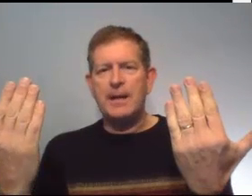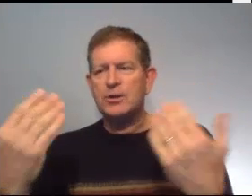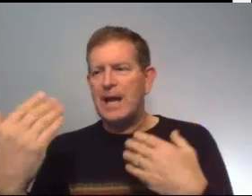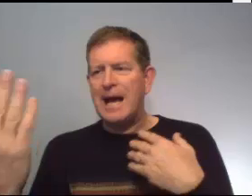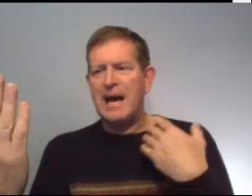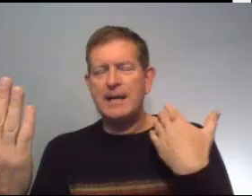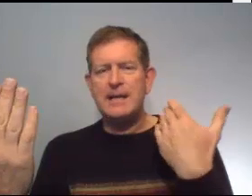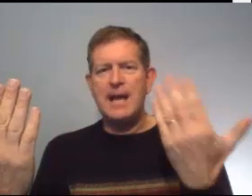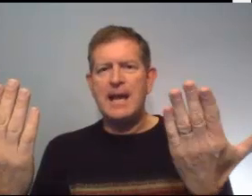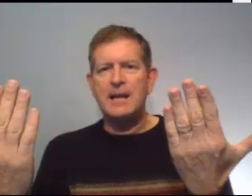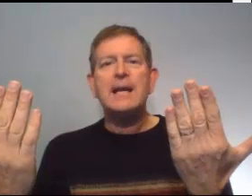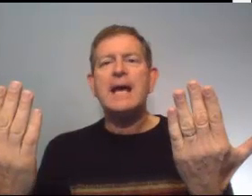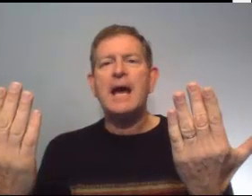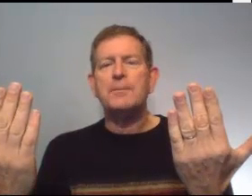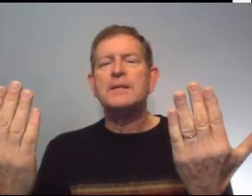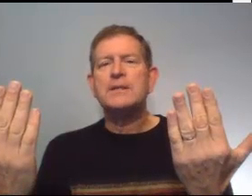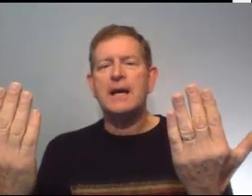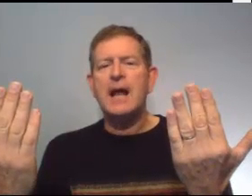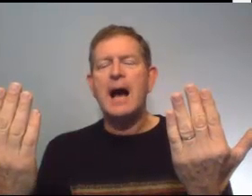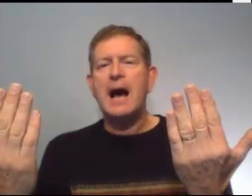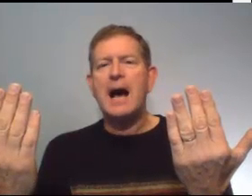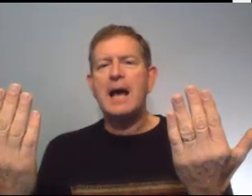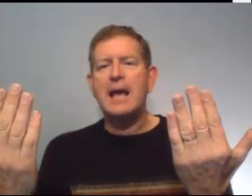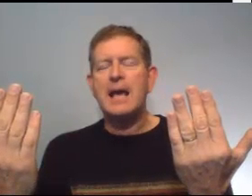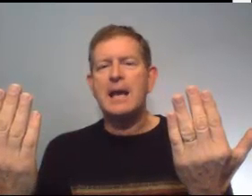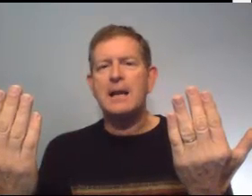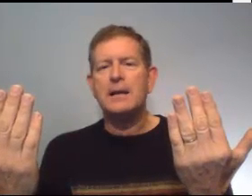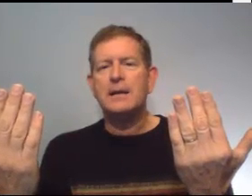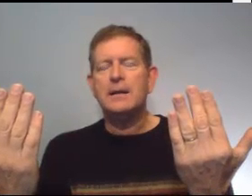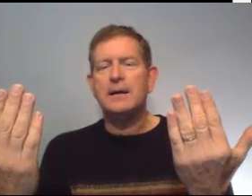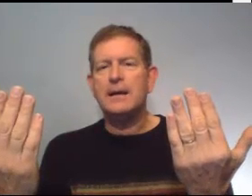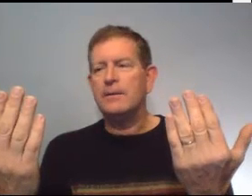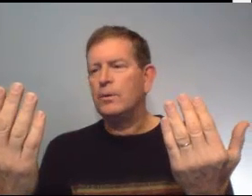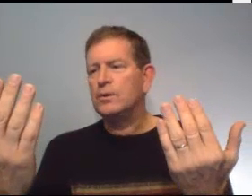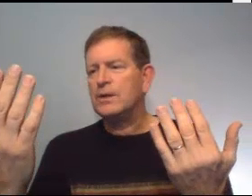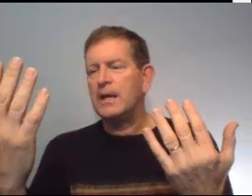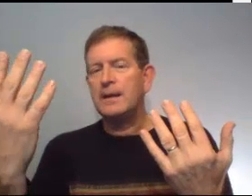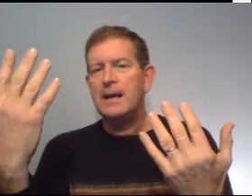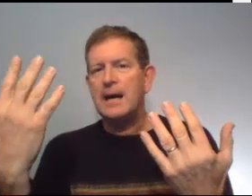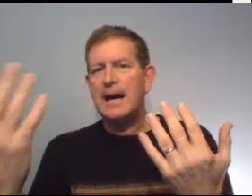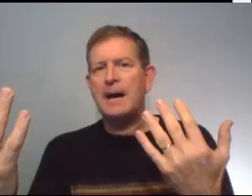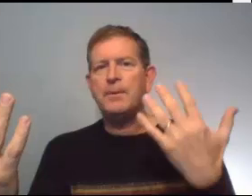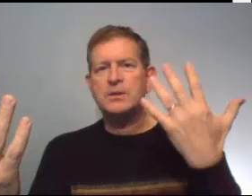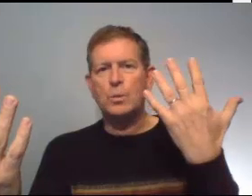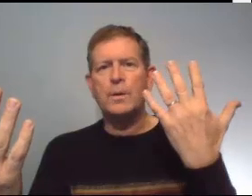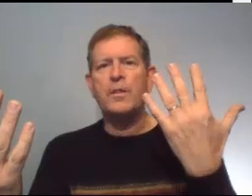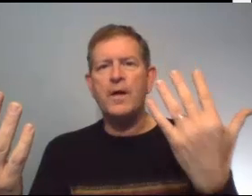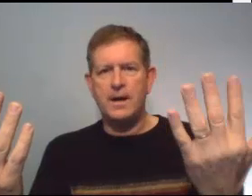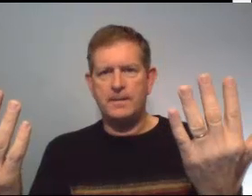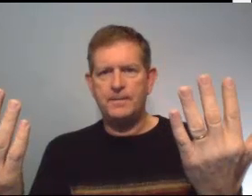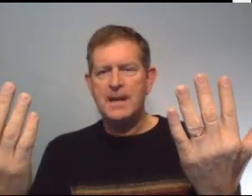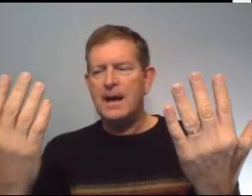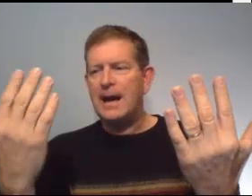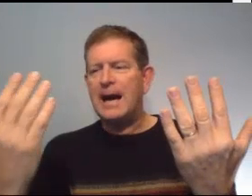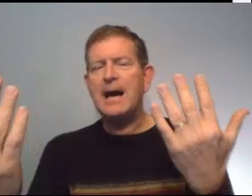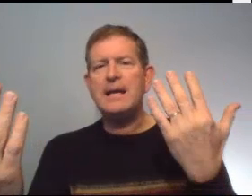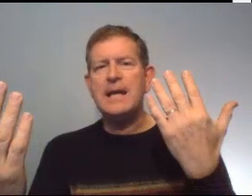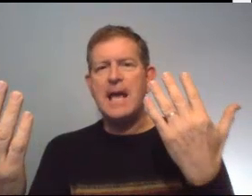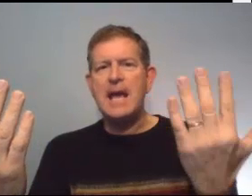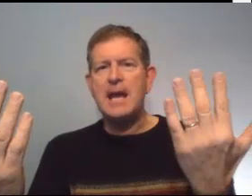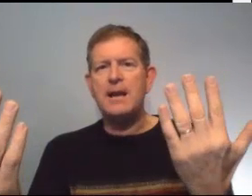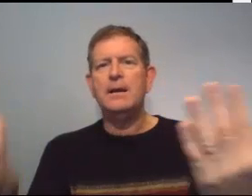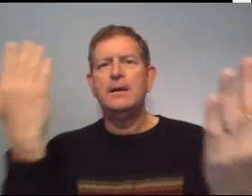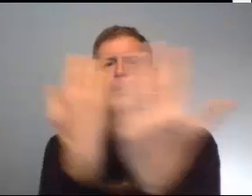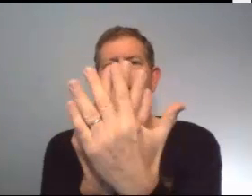in Spanish, a and el cannot be said. A, el. When you're saying a plus the word the. A